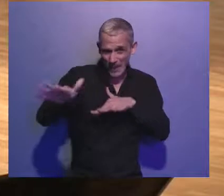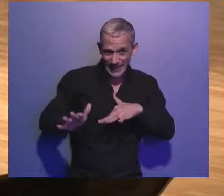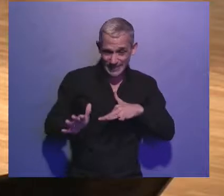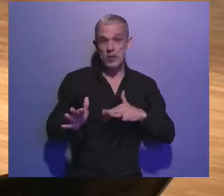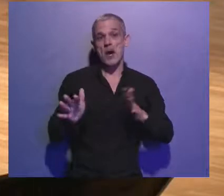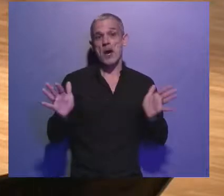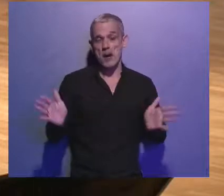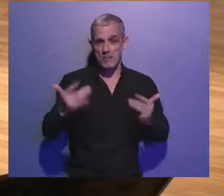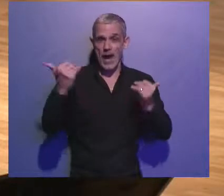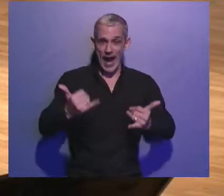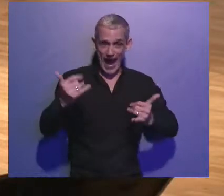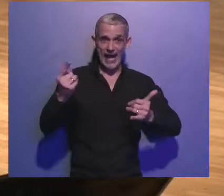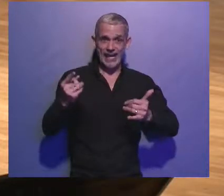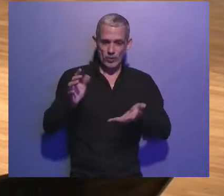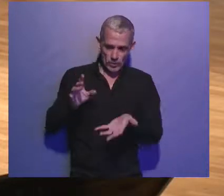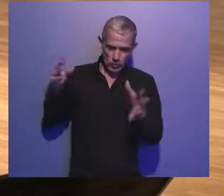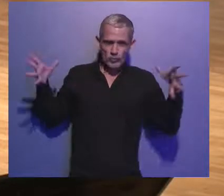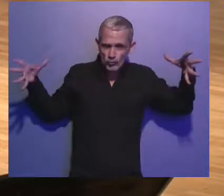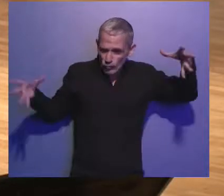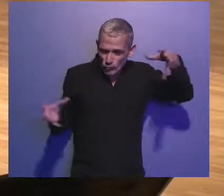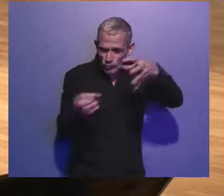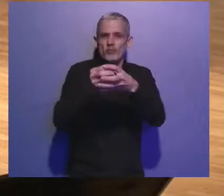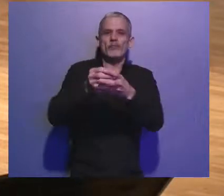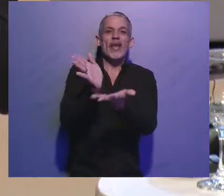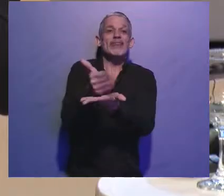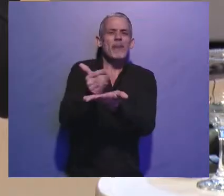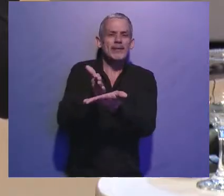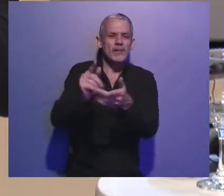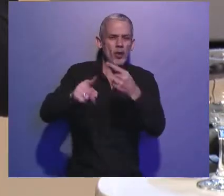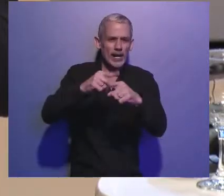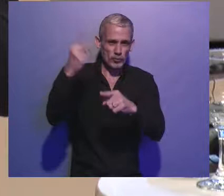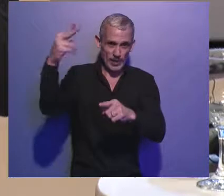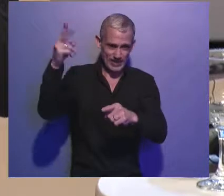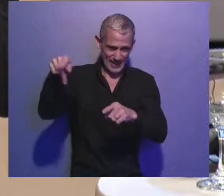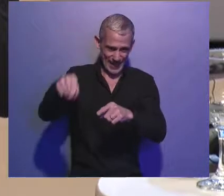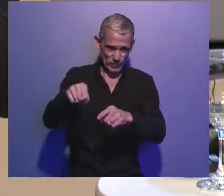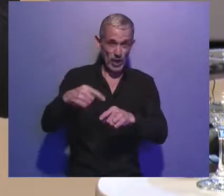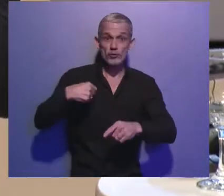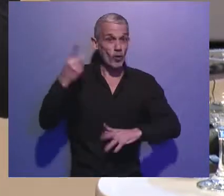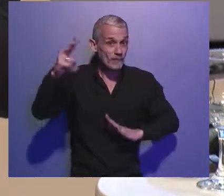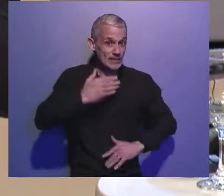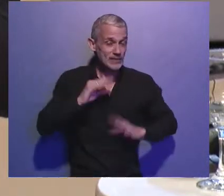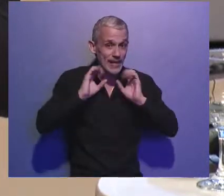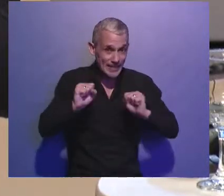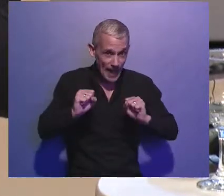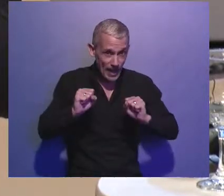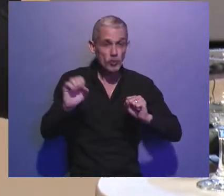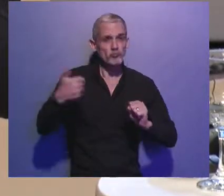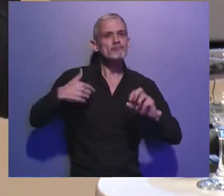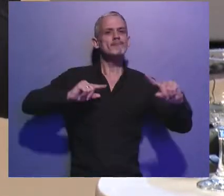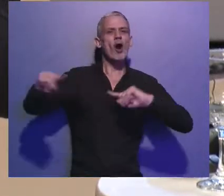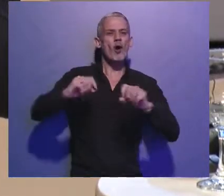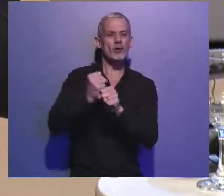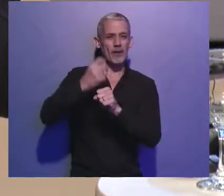Department. As the Deputy Secretary of International Relations, I also coordinate the works of São Paulo Aberta,